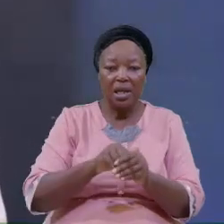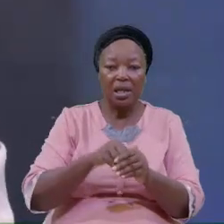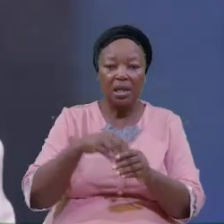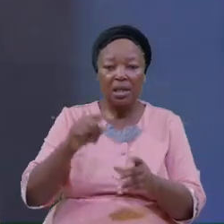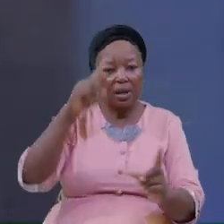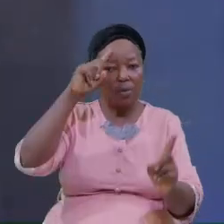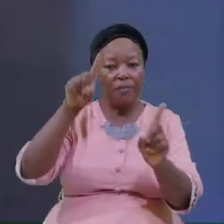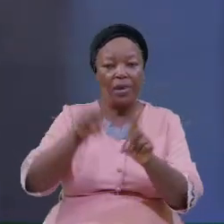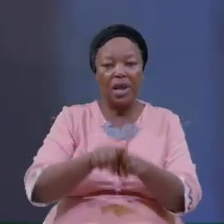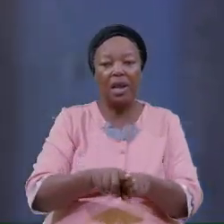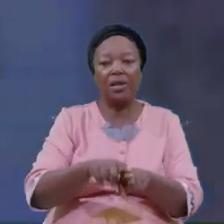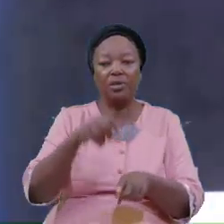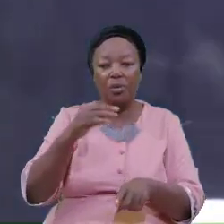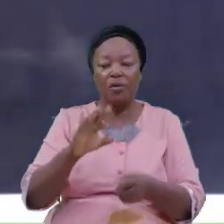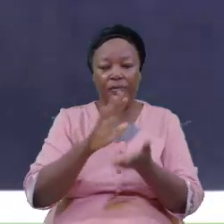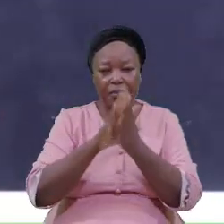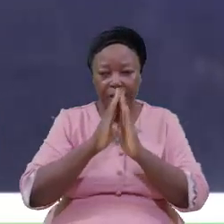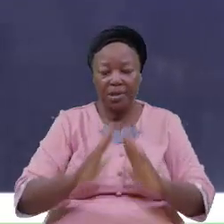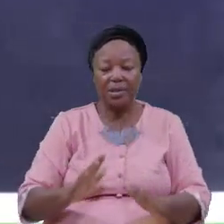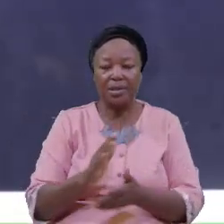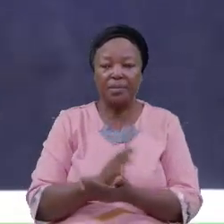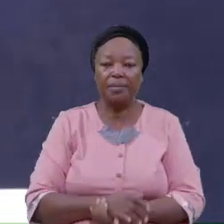of peace.